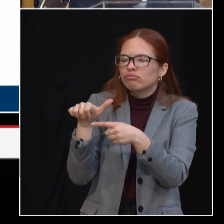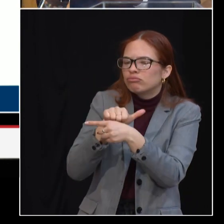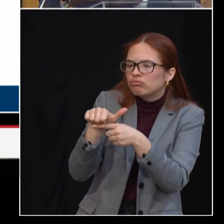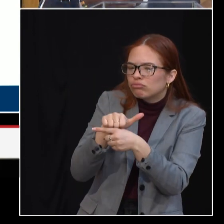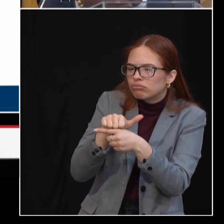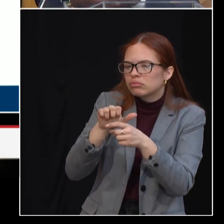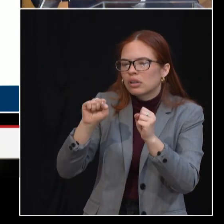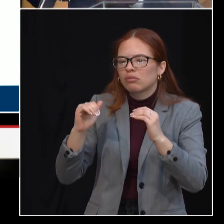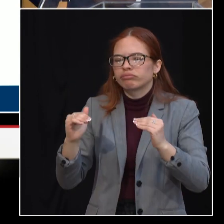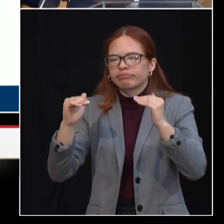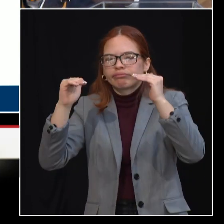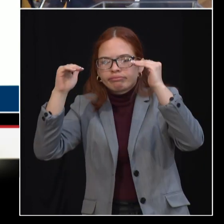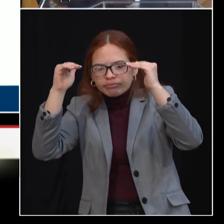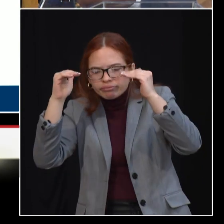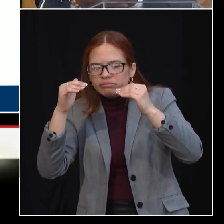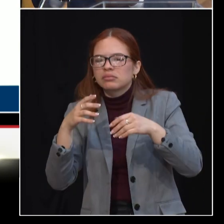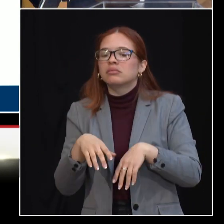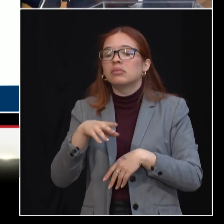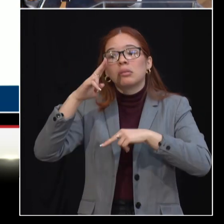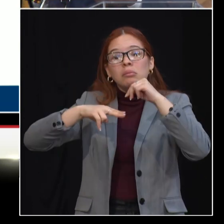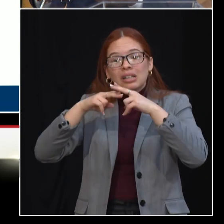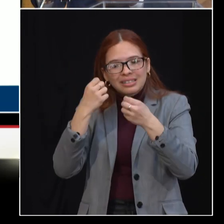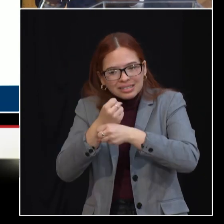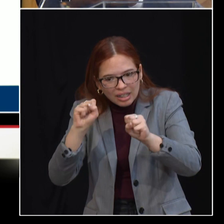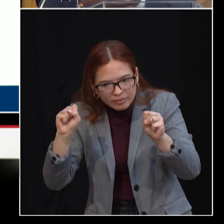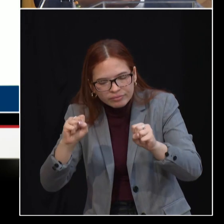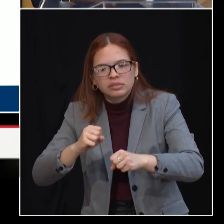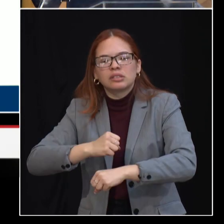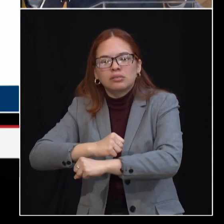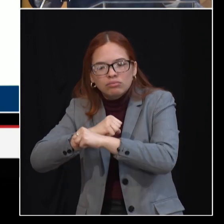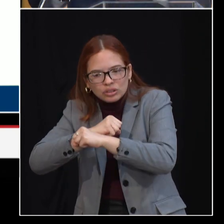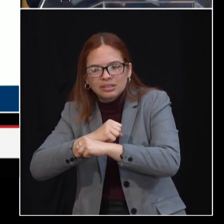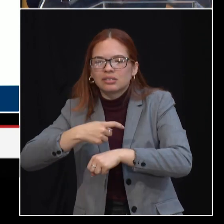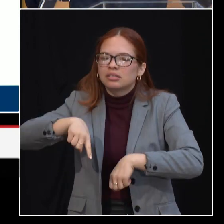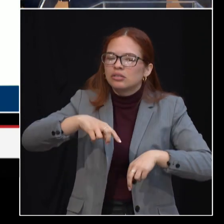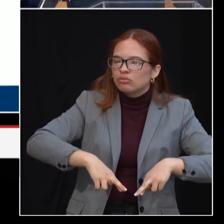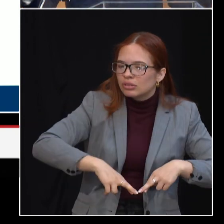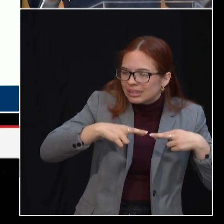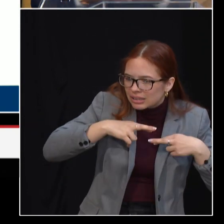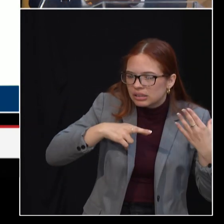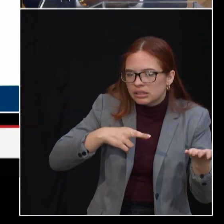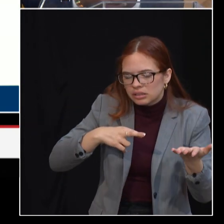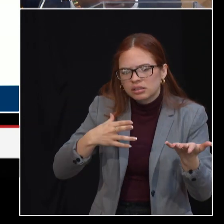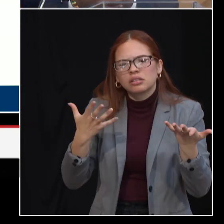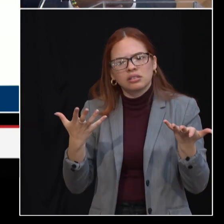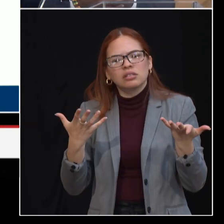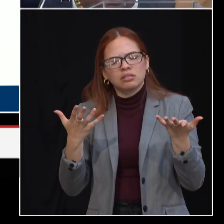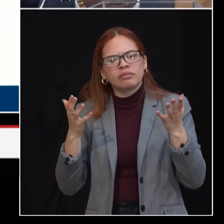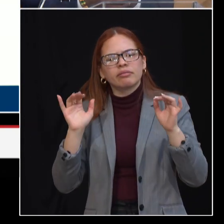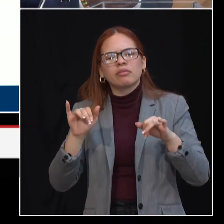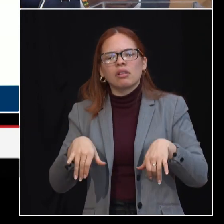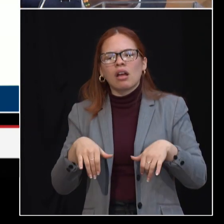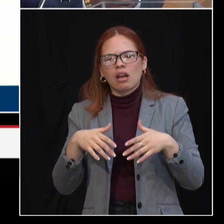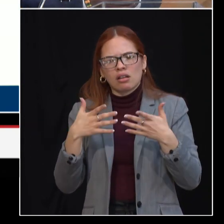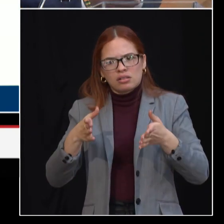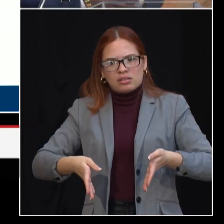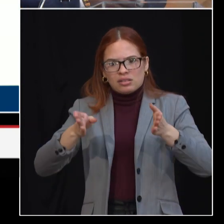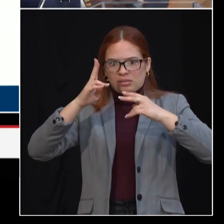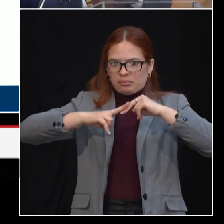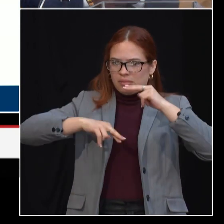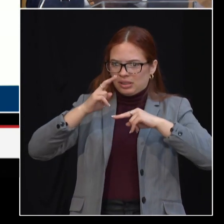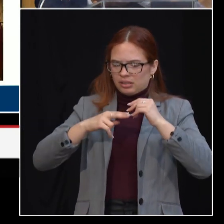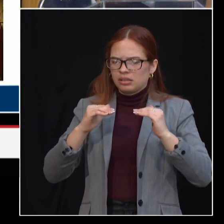building safety, protect residents who are in vulnerable communities, and ensure that we can advance the built environment. Next